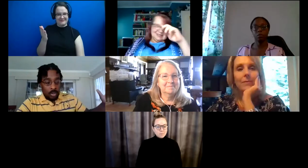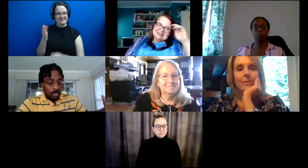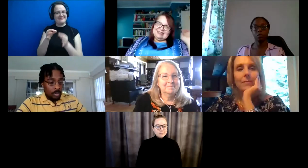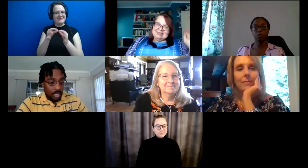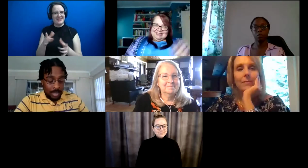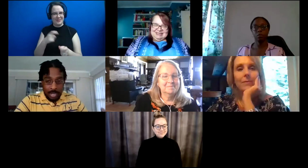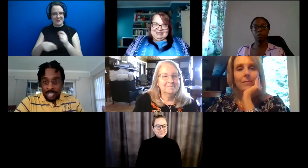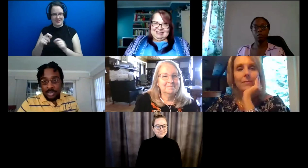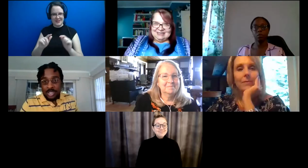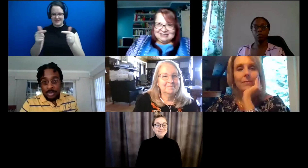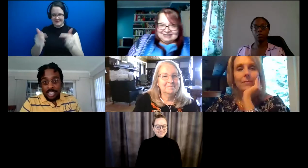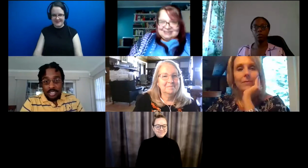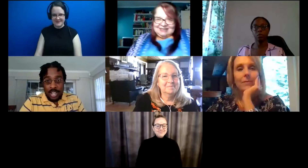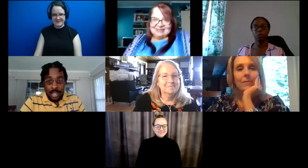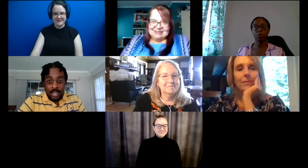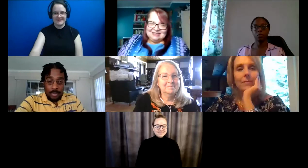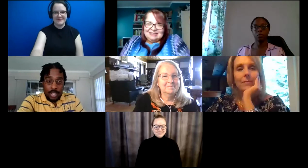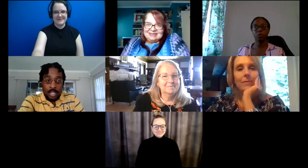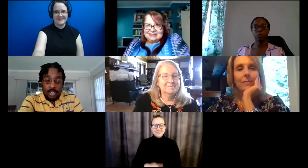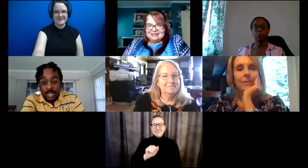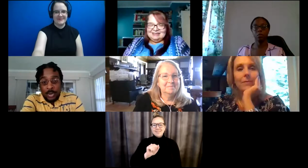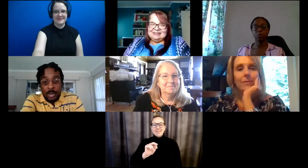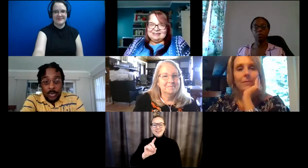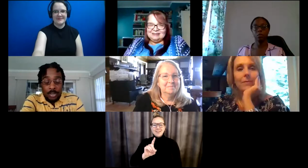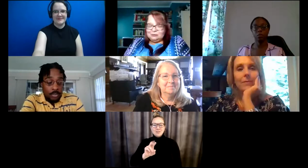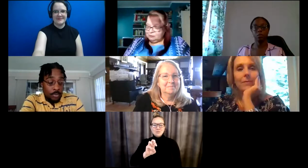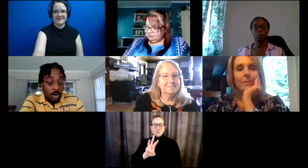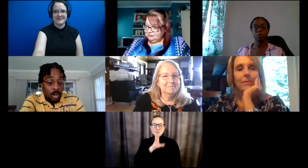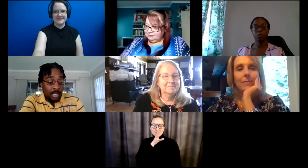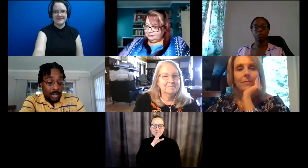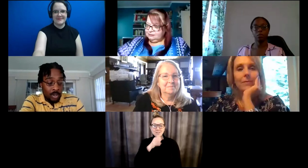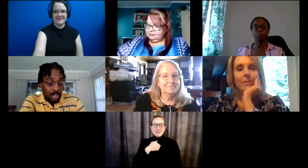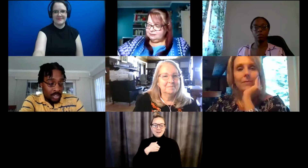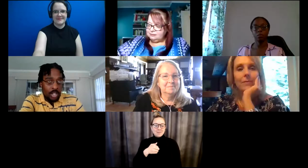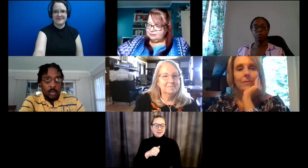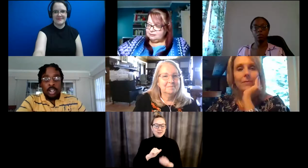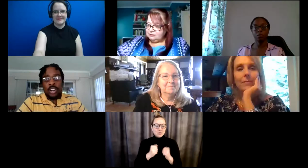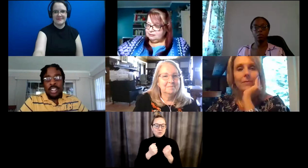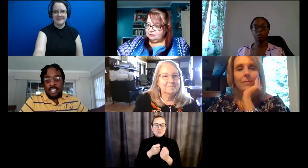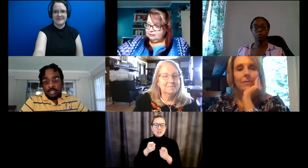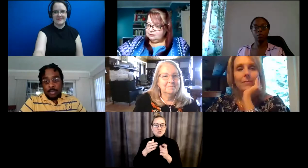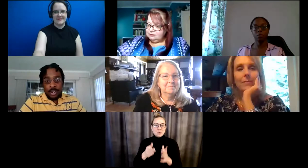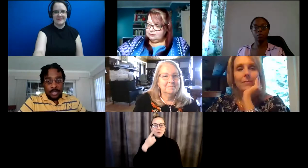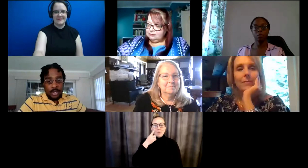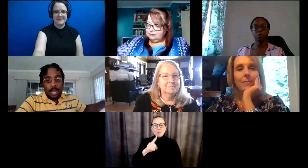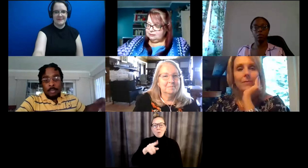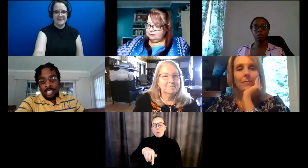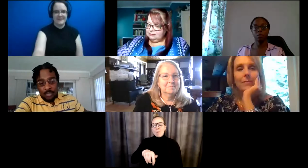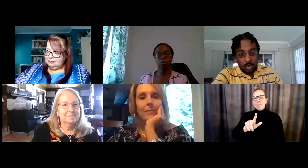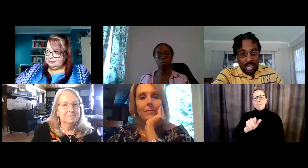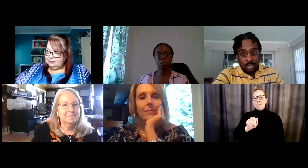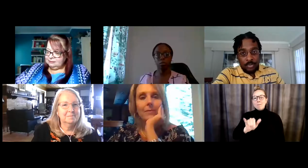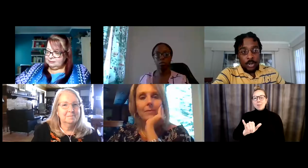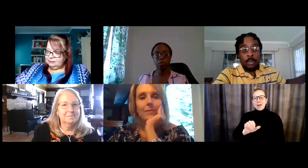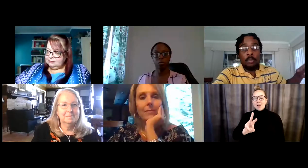Hello, my name is Andrew Siebel Jansen. I am the Associate Program Director for PlayWorks. We are a national nonprofit based